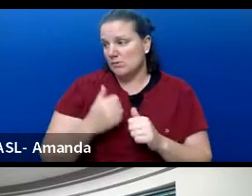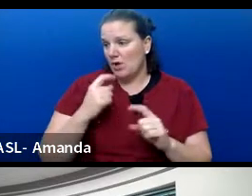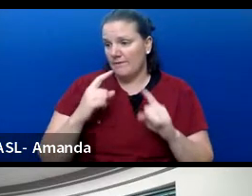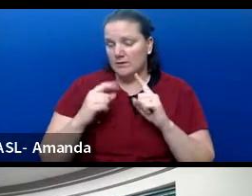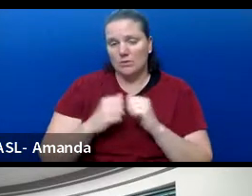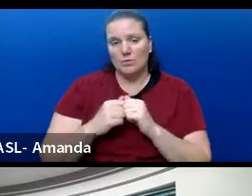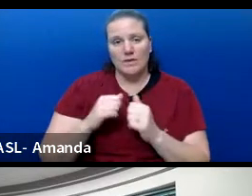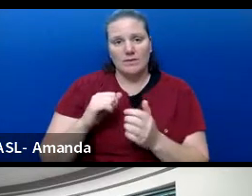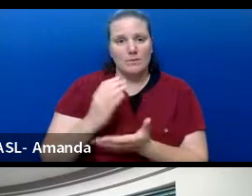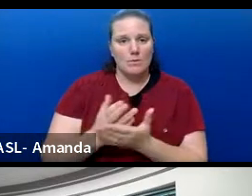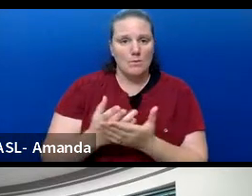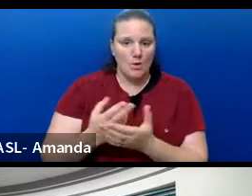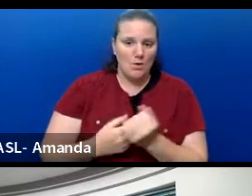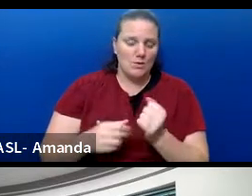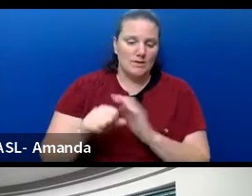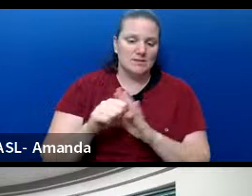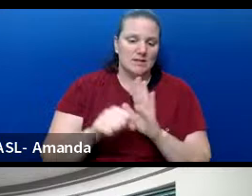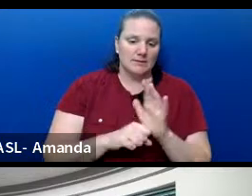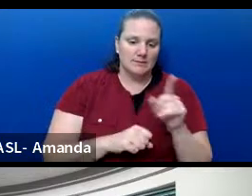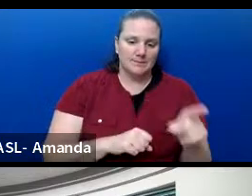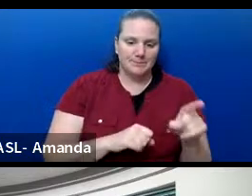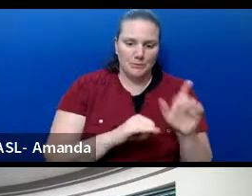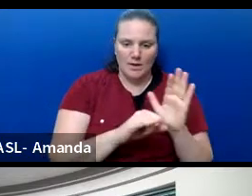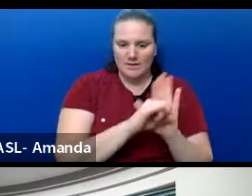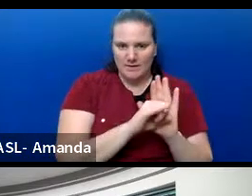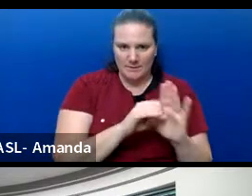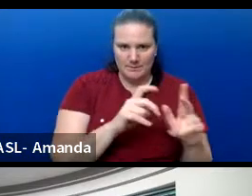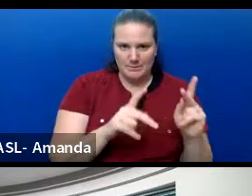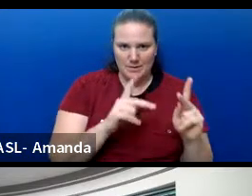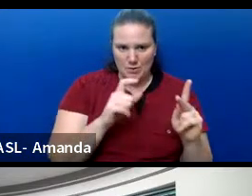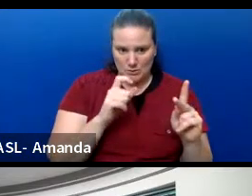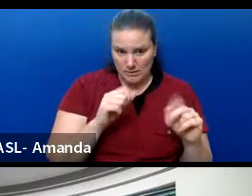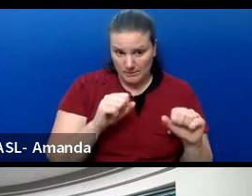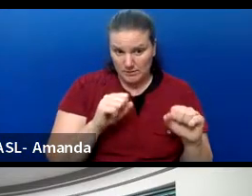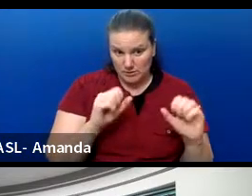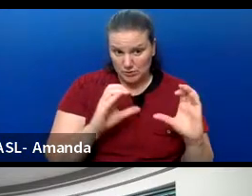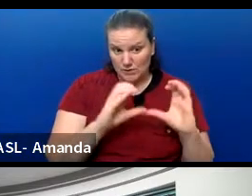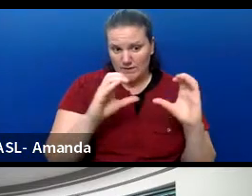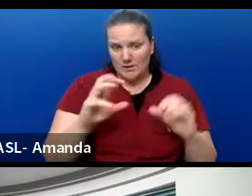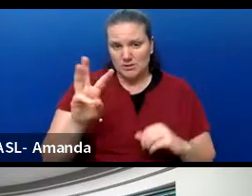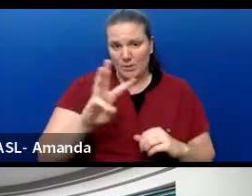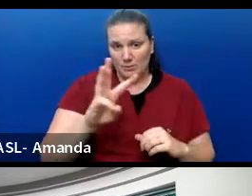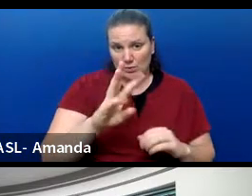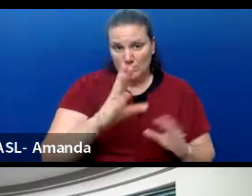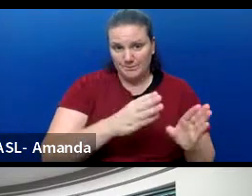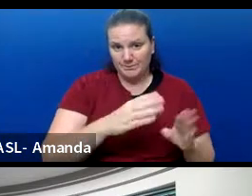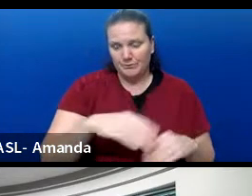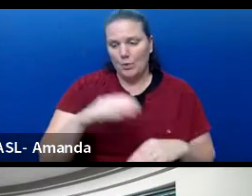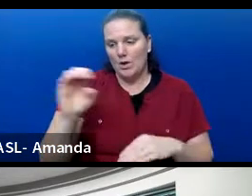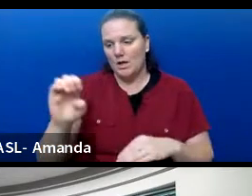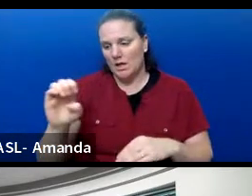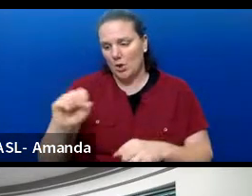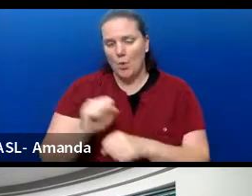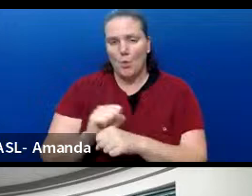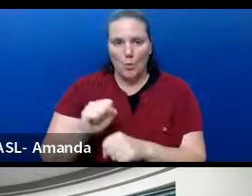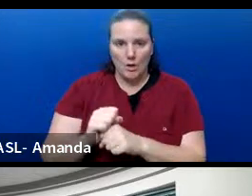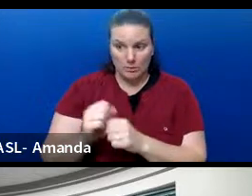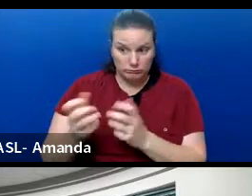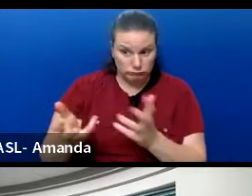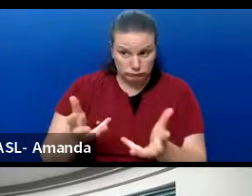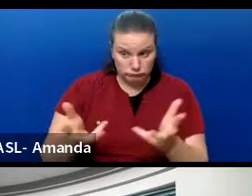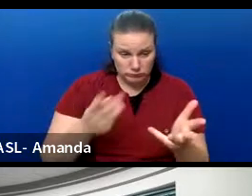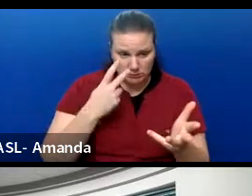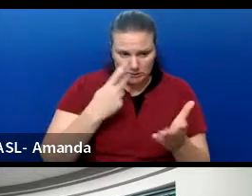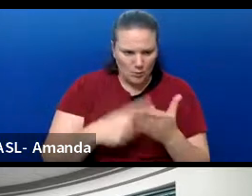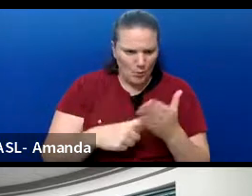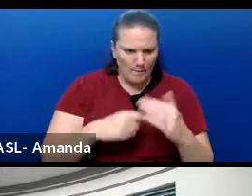states to identify the folks who may be certified as W or E and work with them to see what barriers